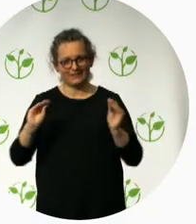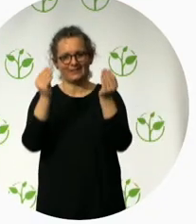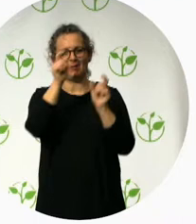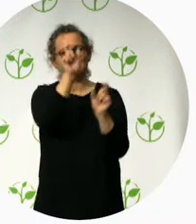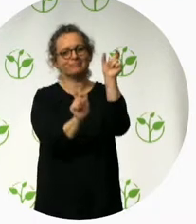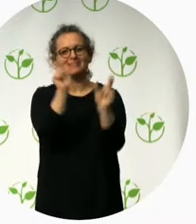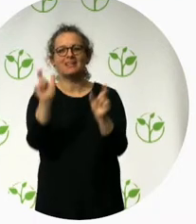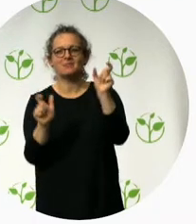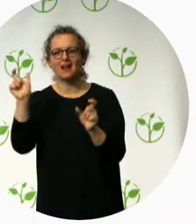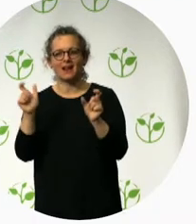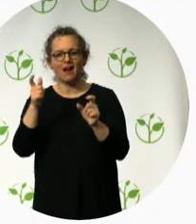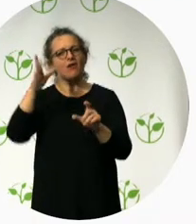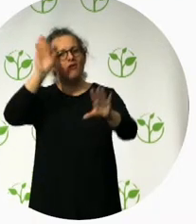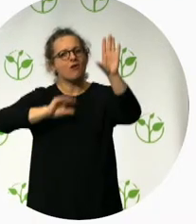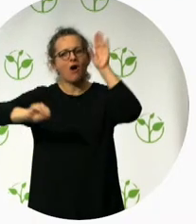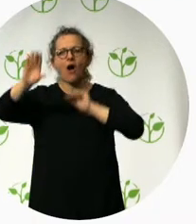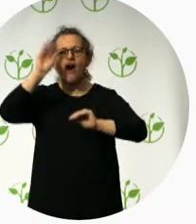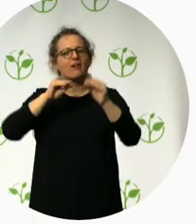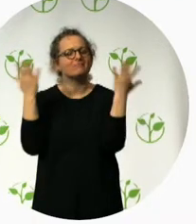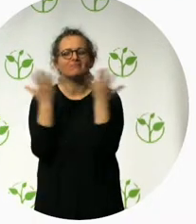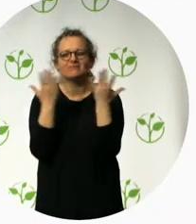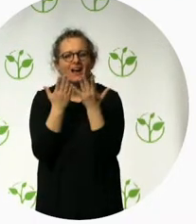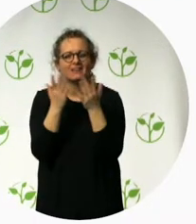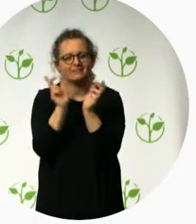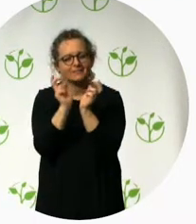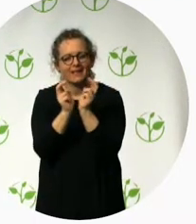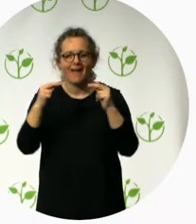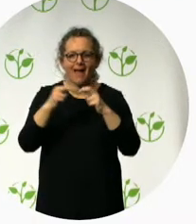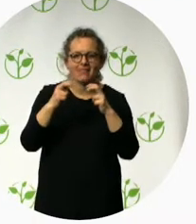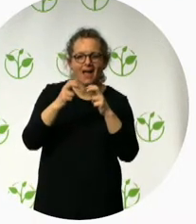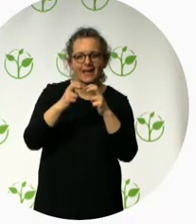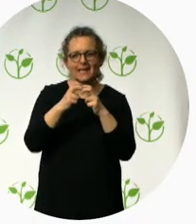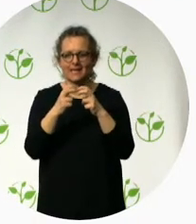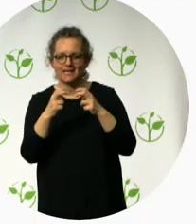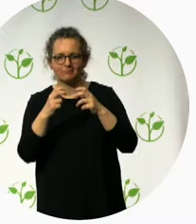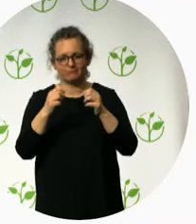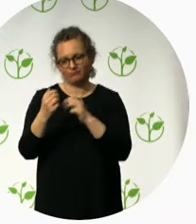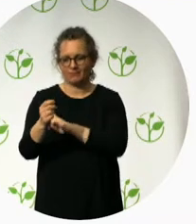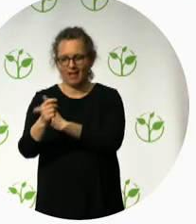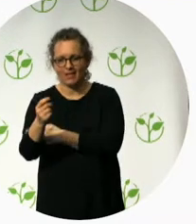installation course. He has hear impairment.